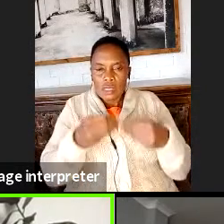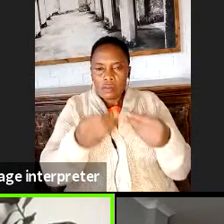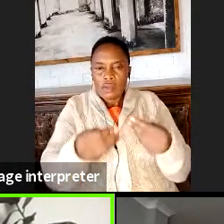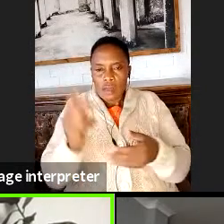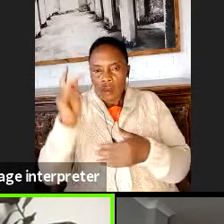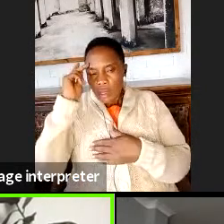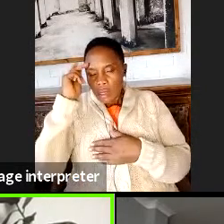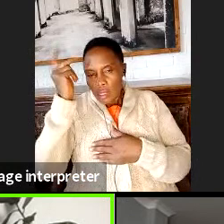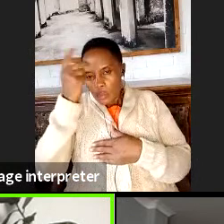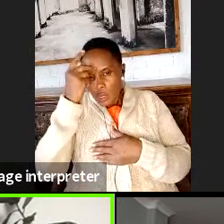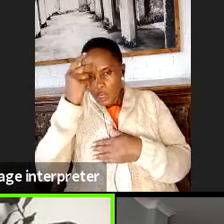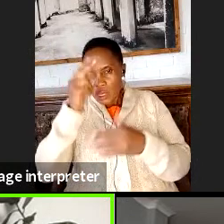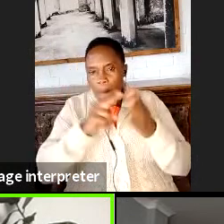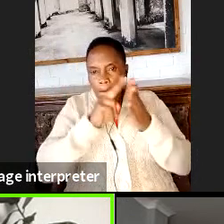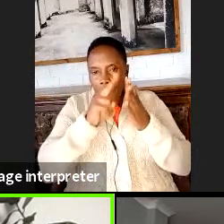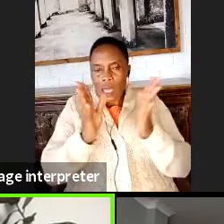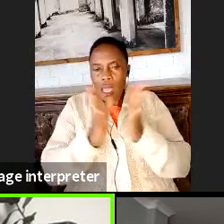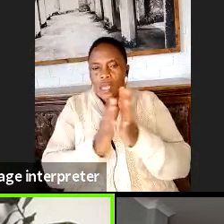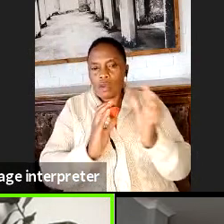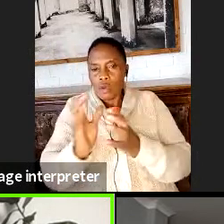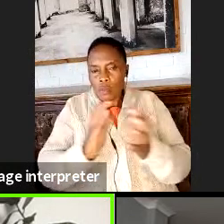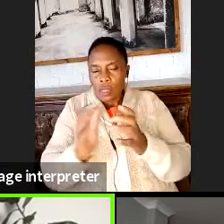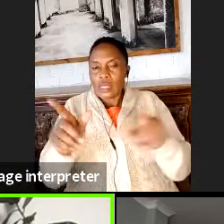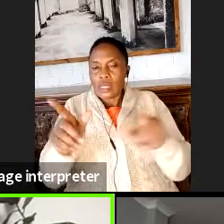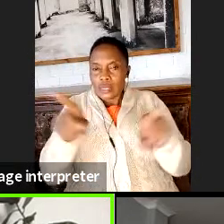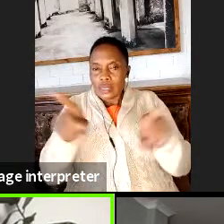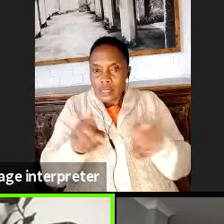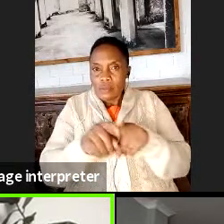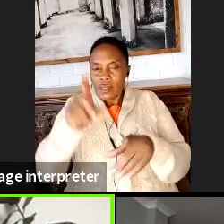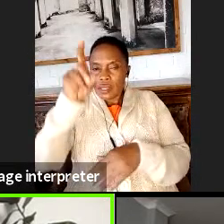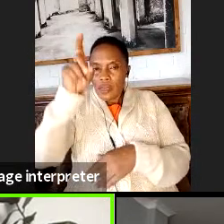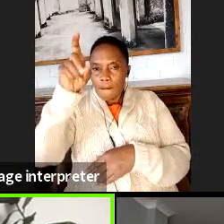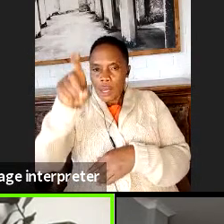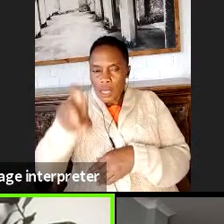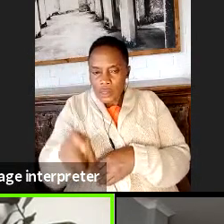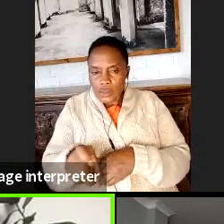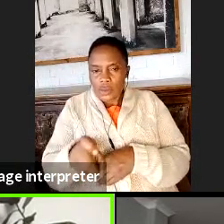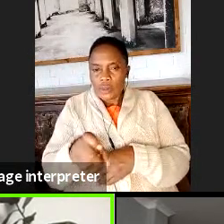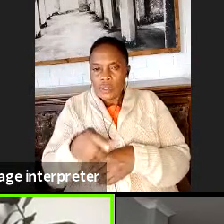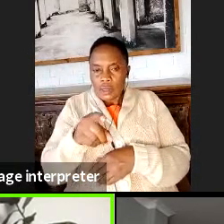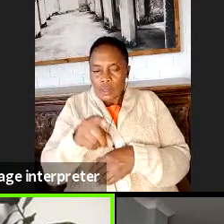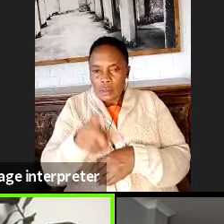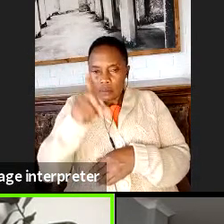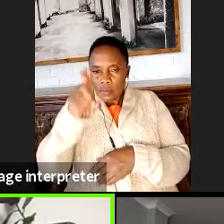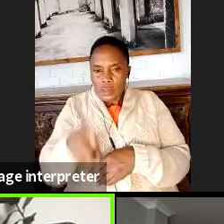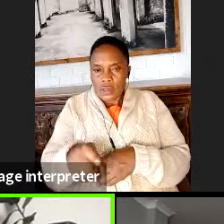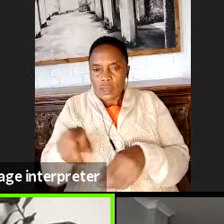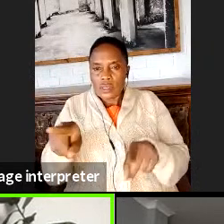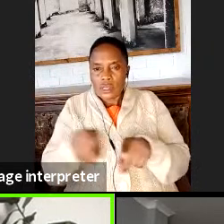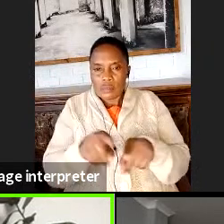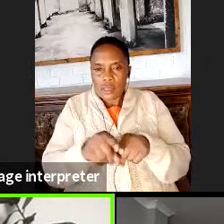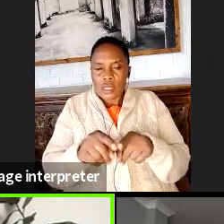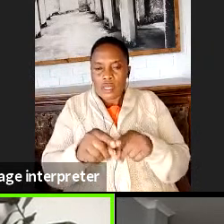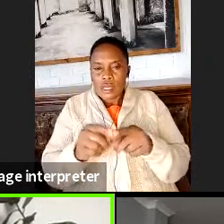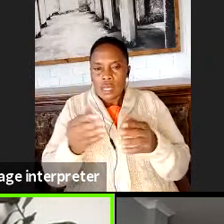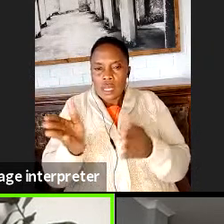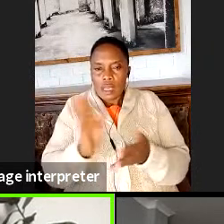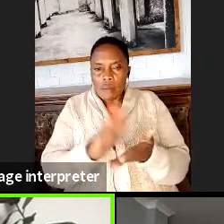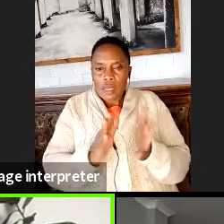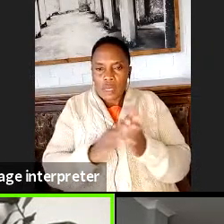and communication development. She is also one of the co-hosts of the session, and she is the founding president of the